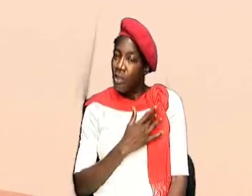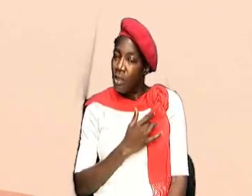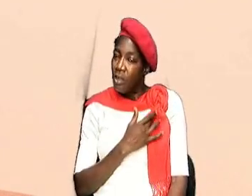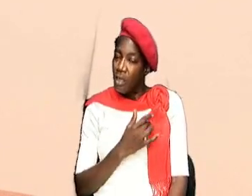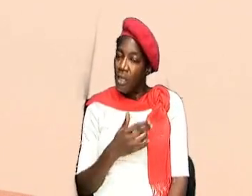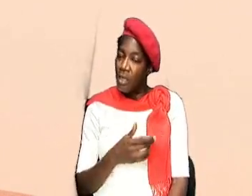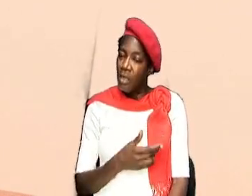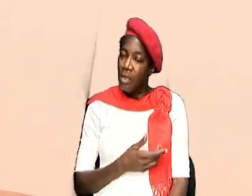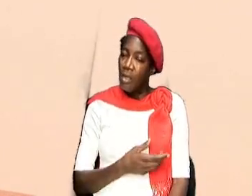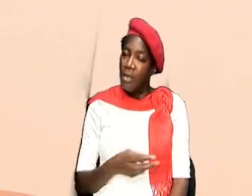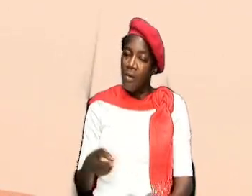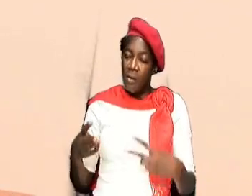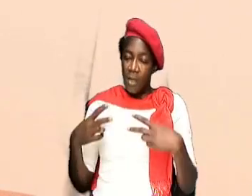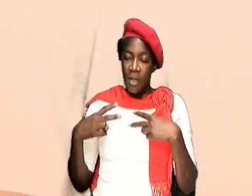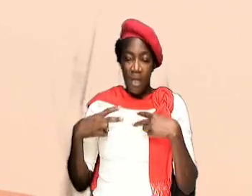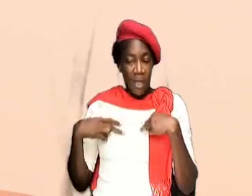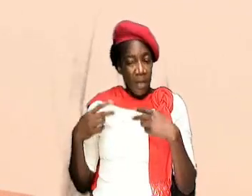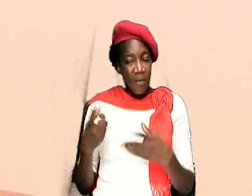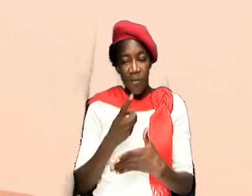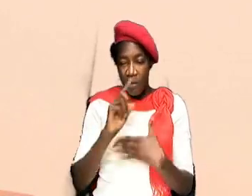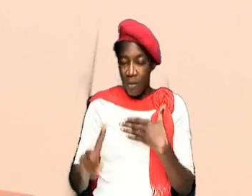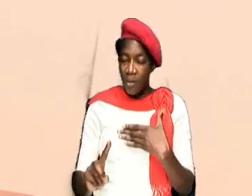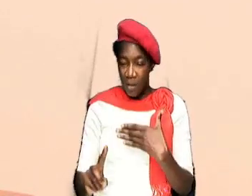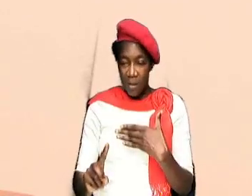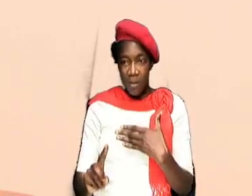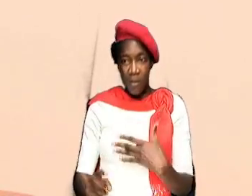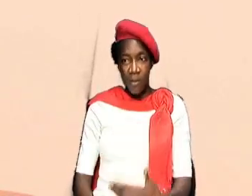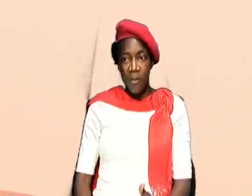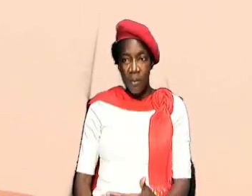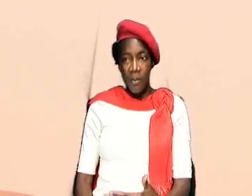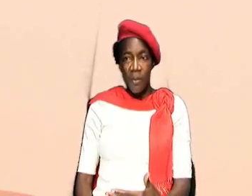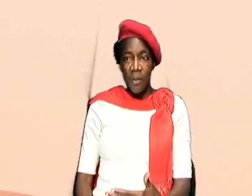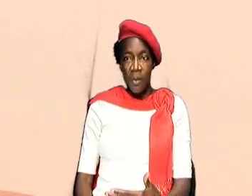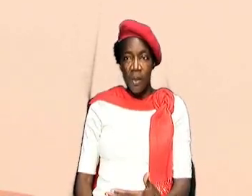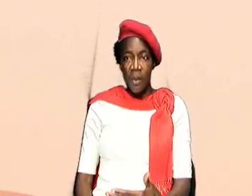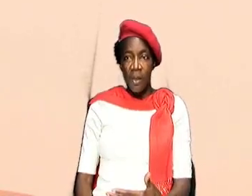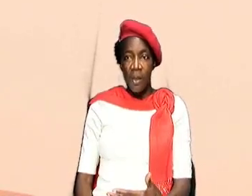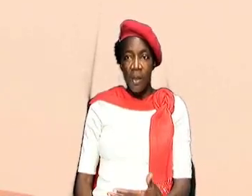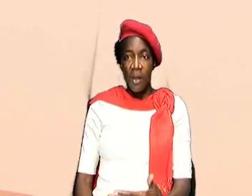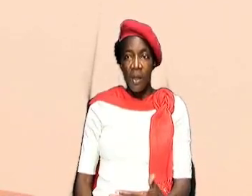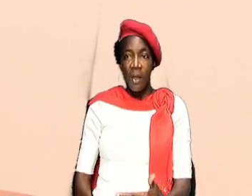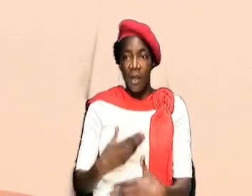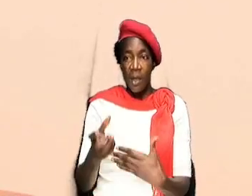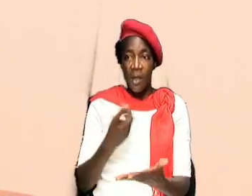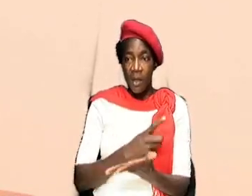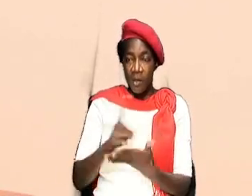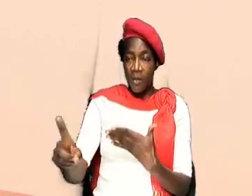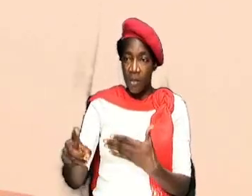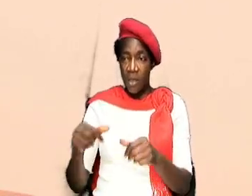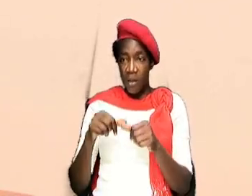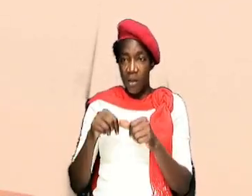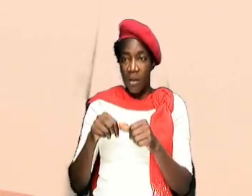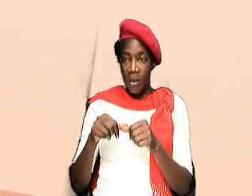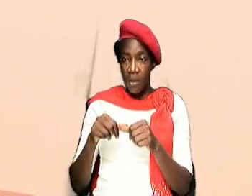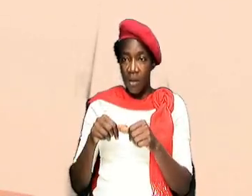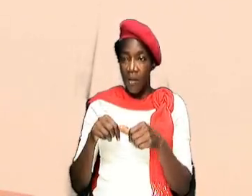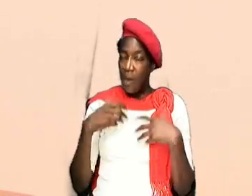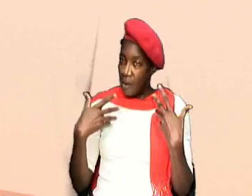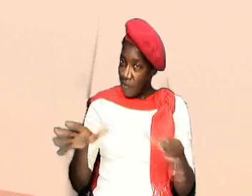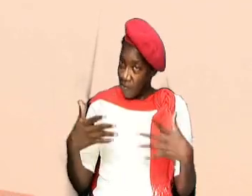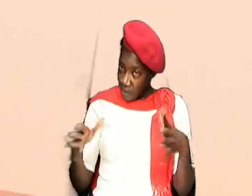us. Next week, we continue. Think that we can wrap up next week.